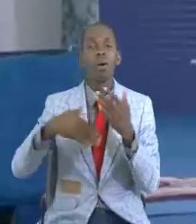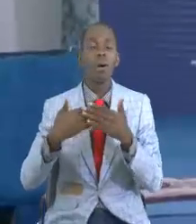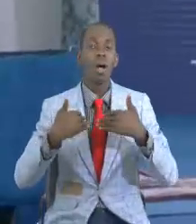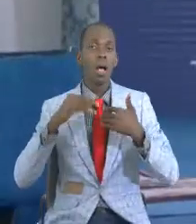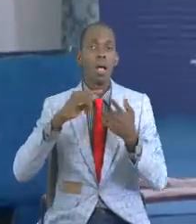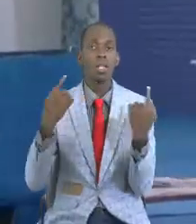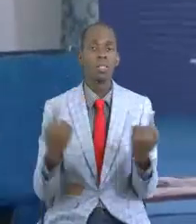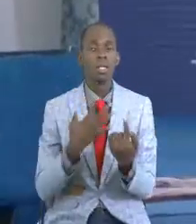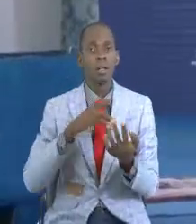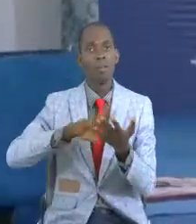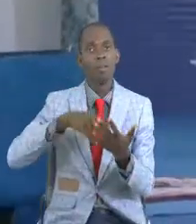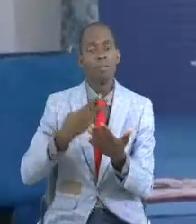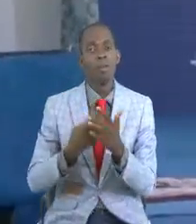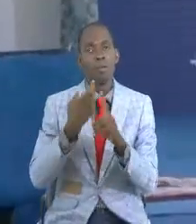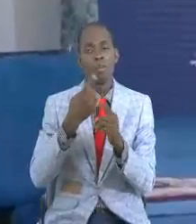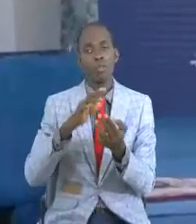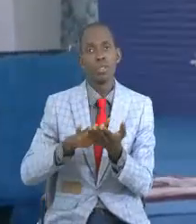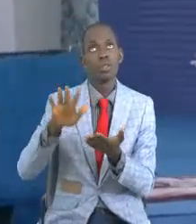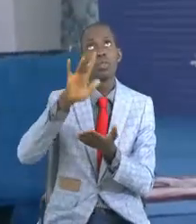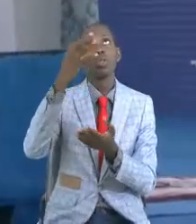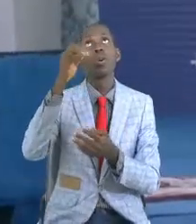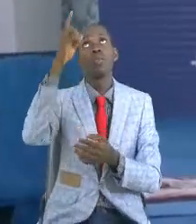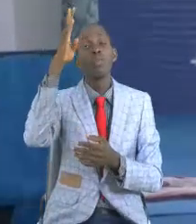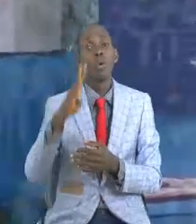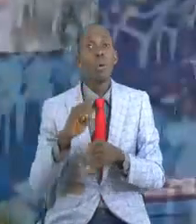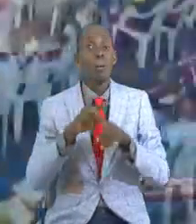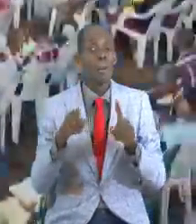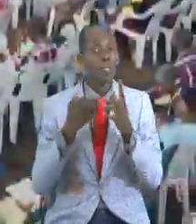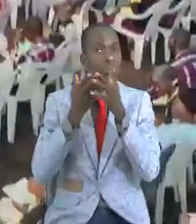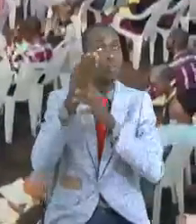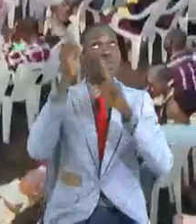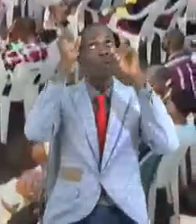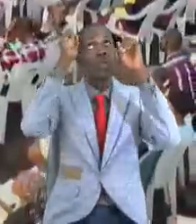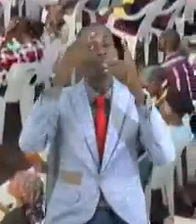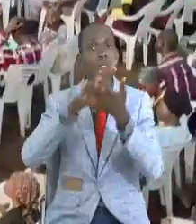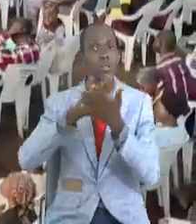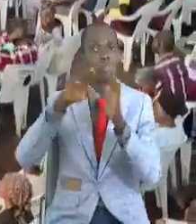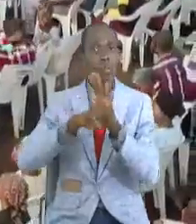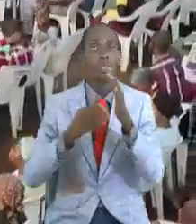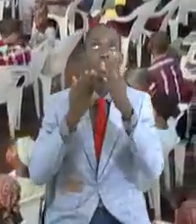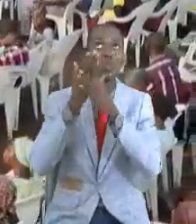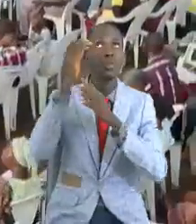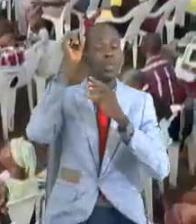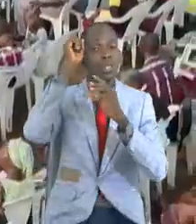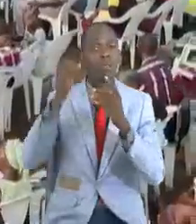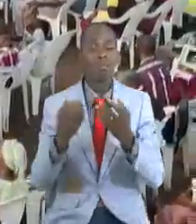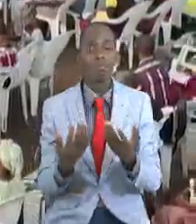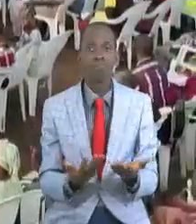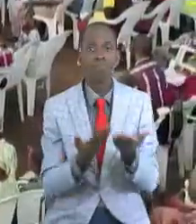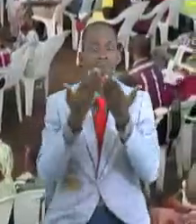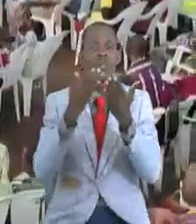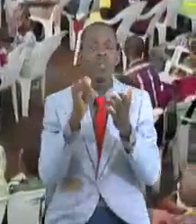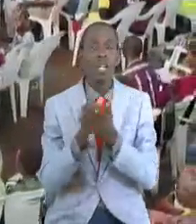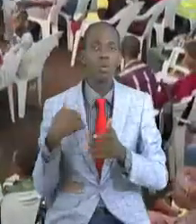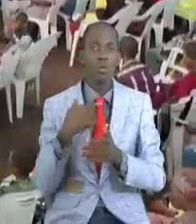glory of god but it is through its righteousness it is through his sacrifice that we have righteousness he is